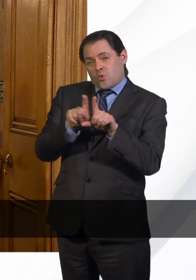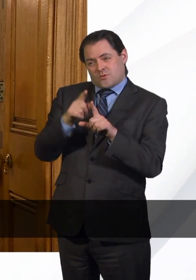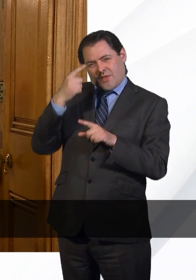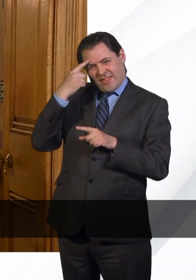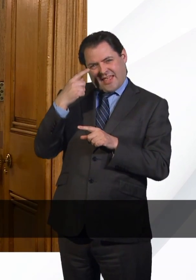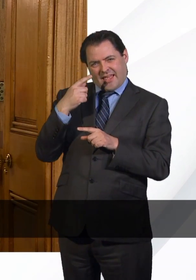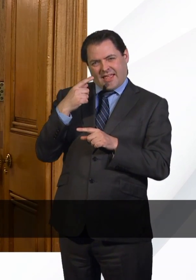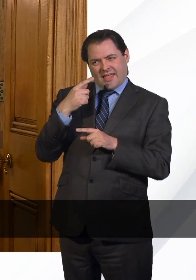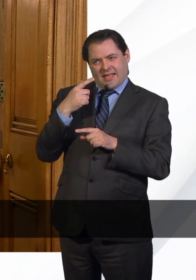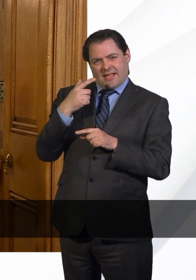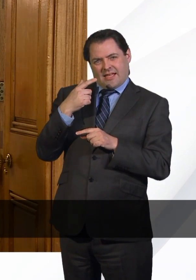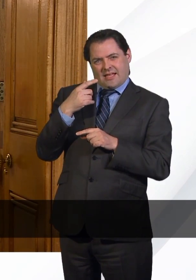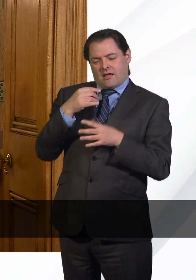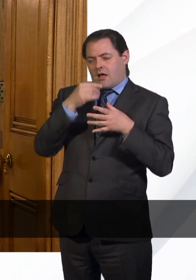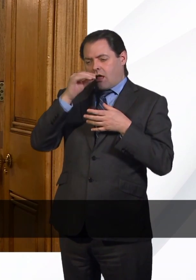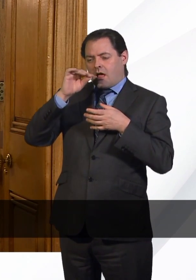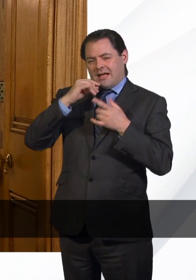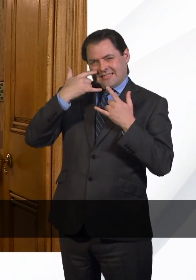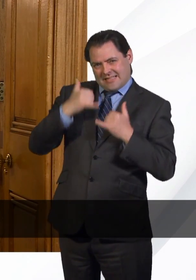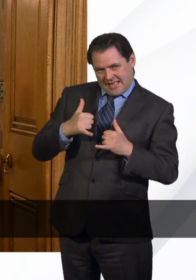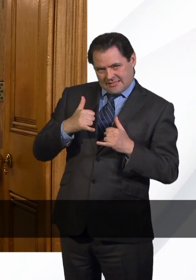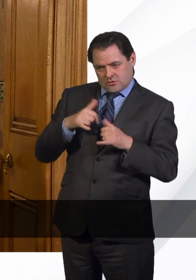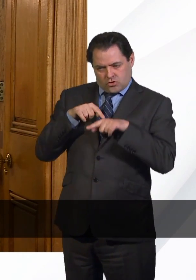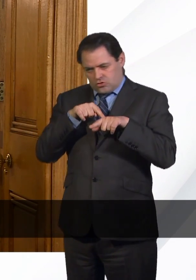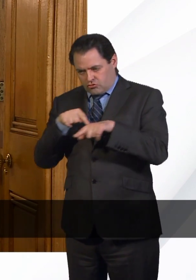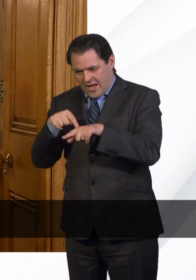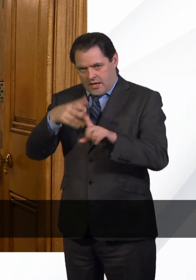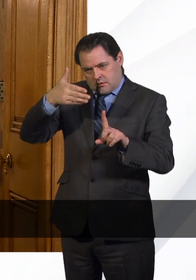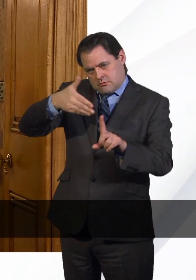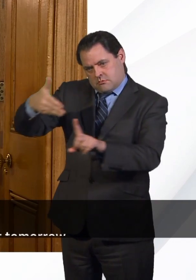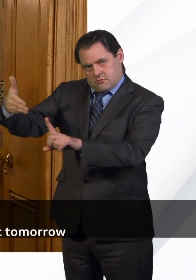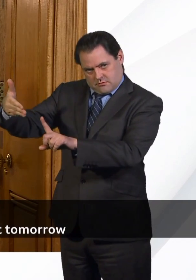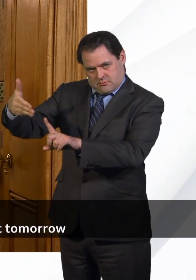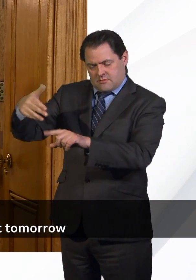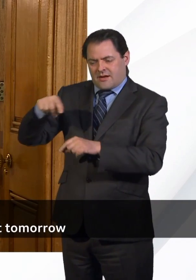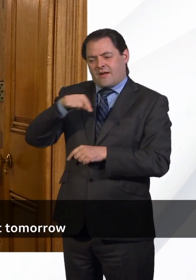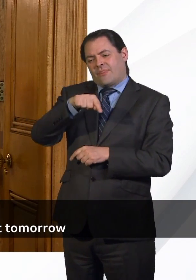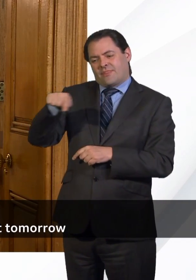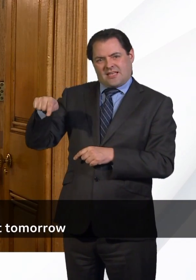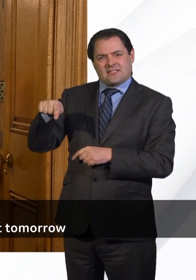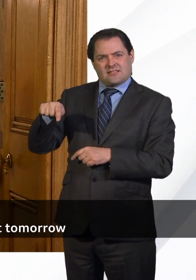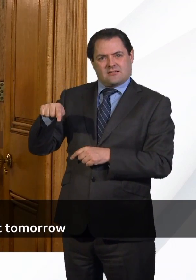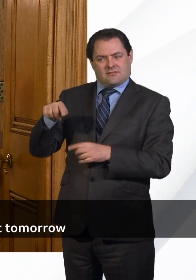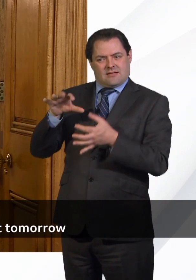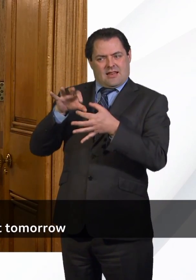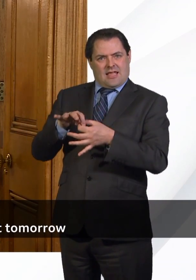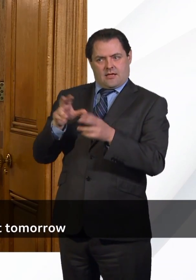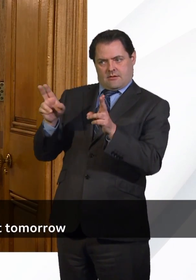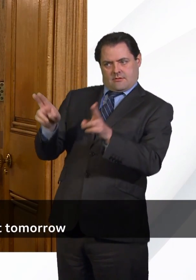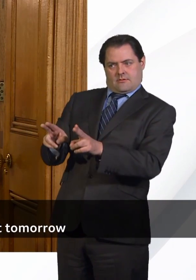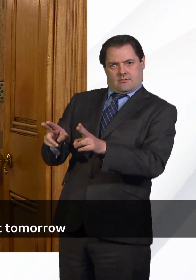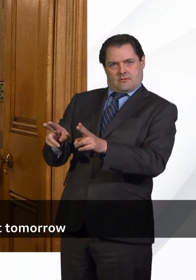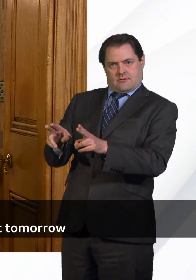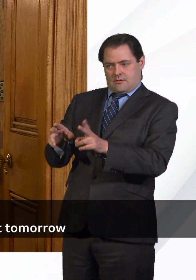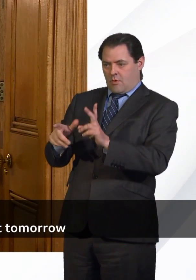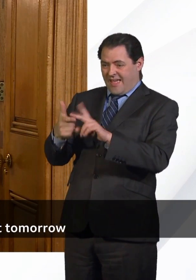as a whole will be more effective when there are fewer new cases, because then when you do find a new case, we can really support that